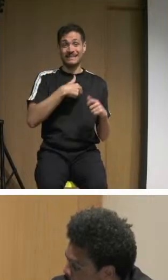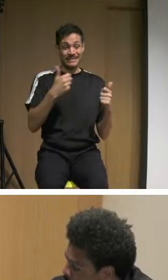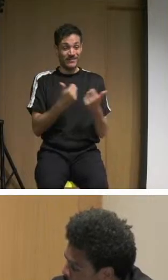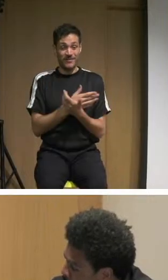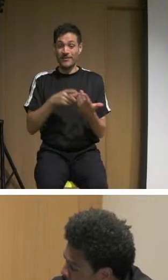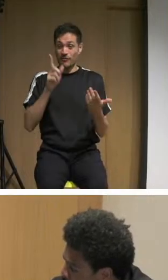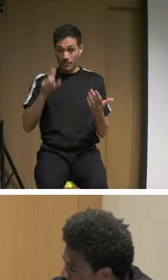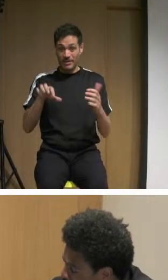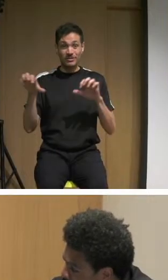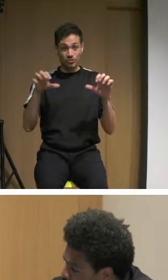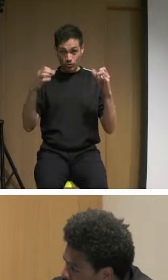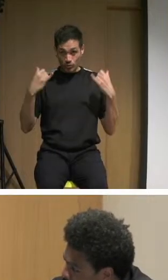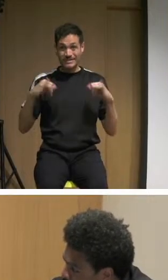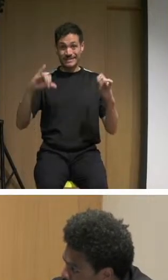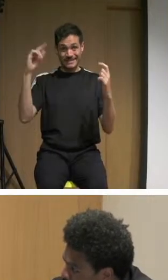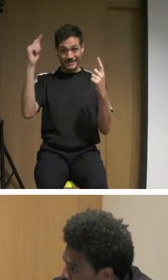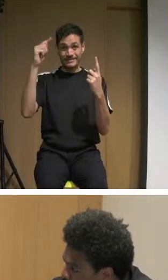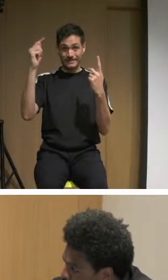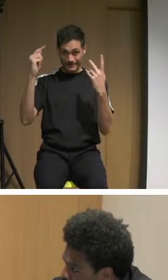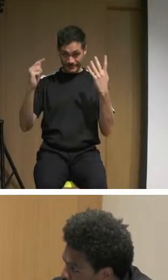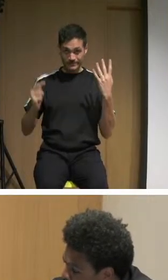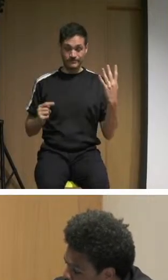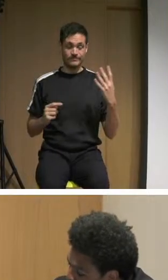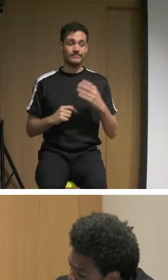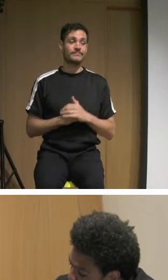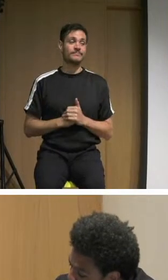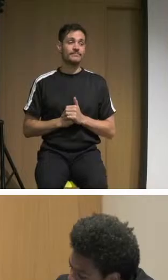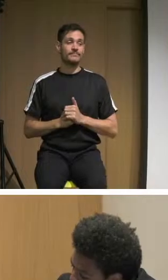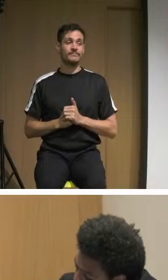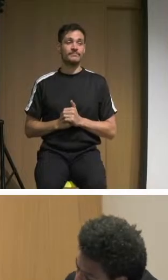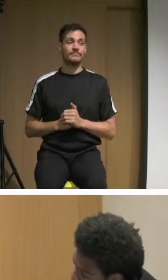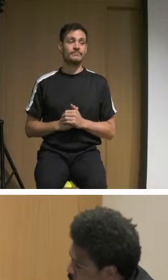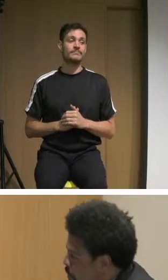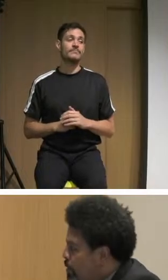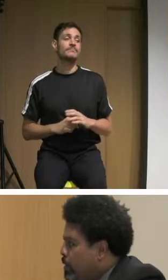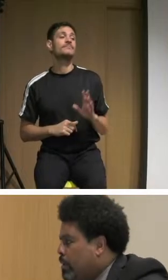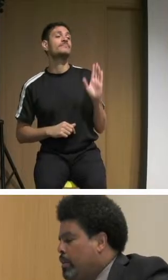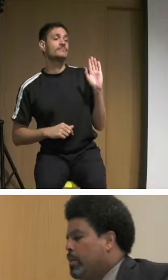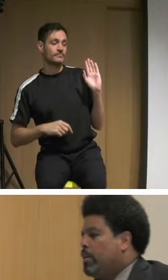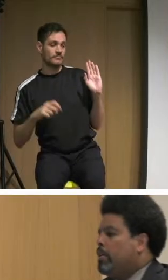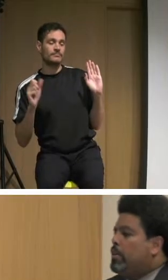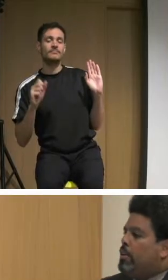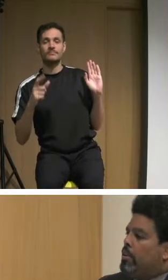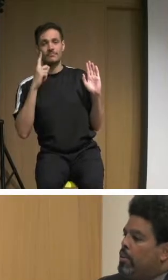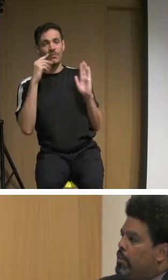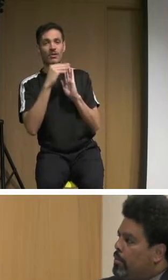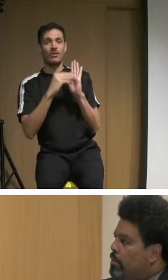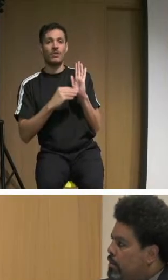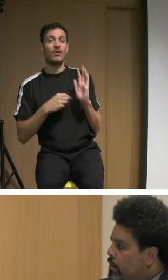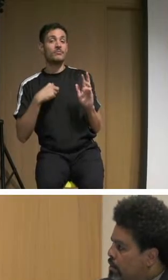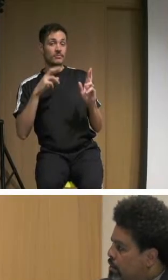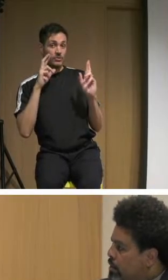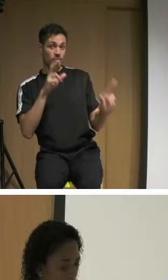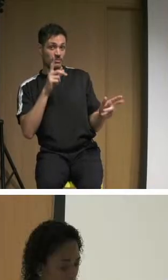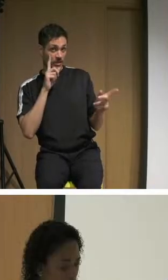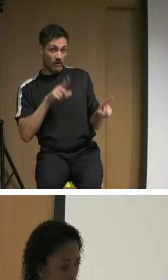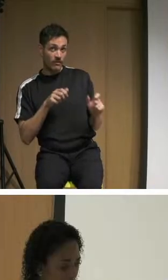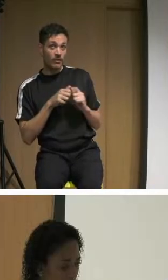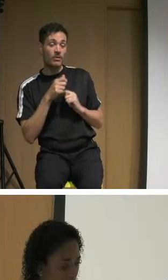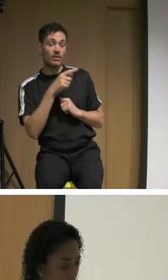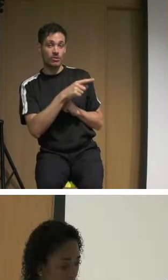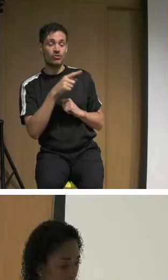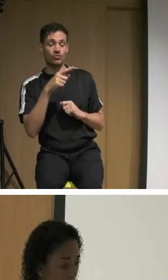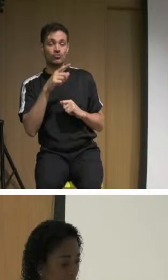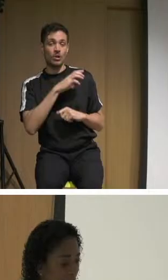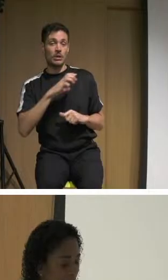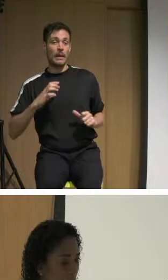in context of this particular issue that we're discussing right now. So I just want to, again, for the record, I respectfully agree with what you're saying, Commissioner